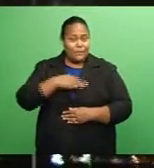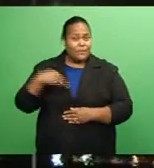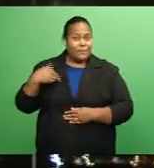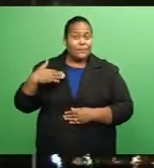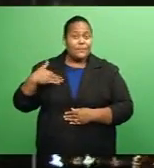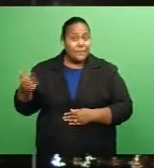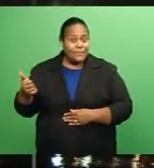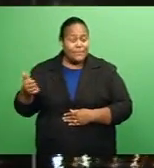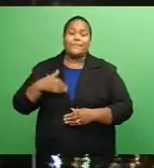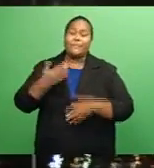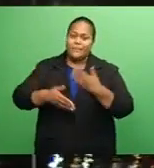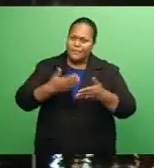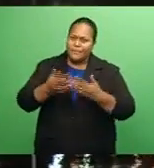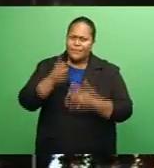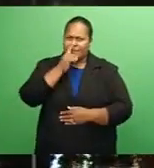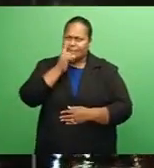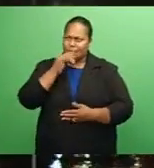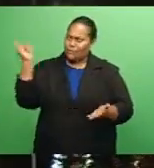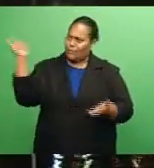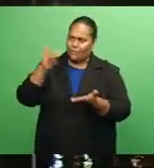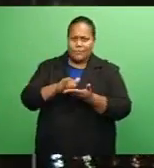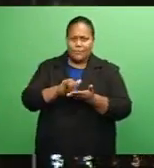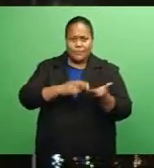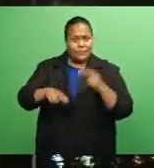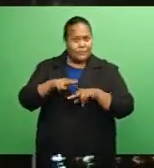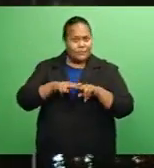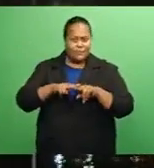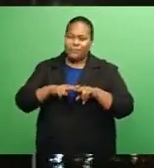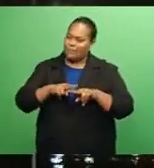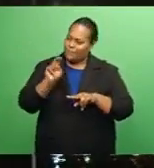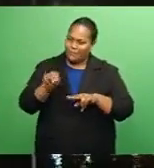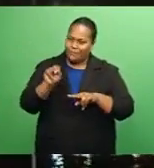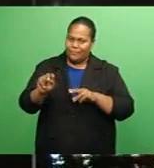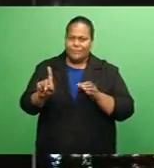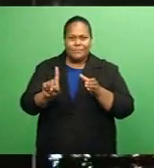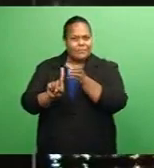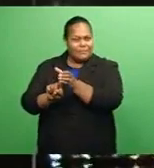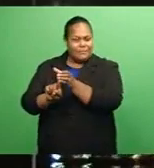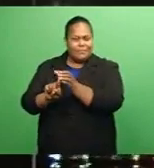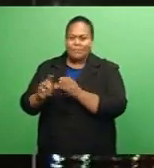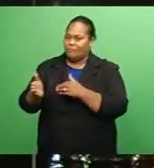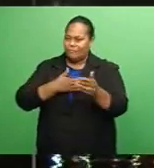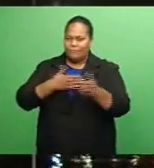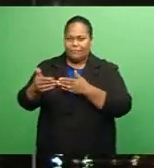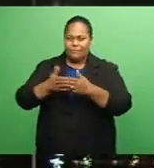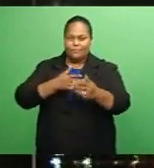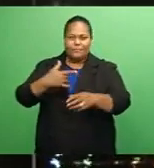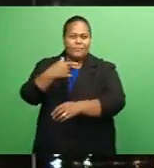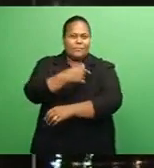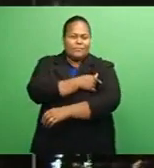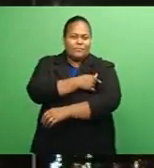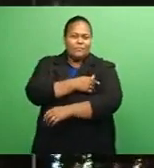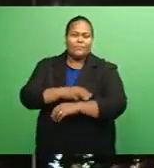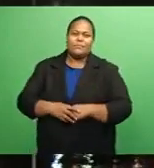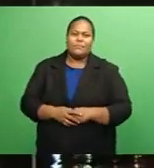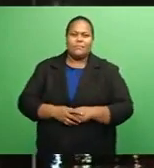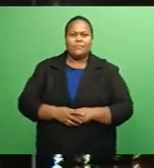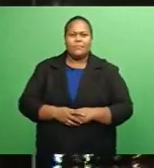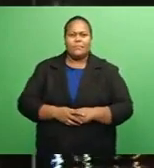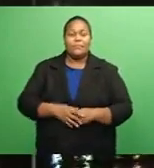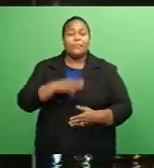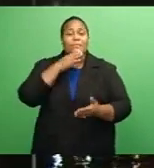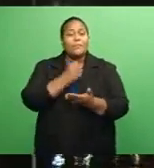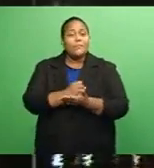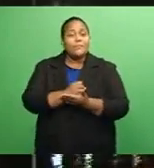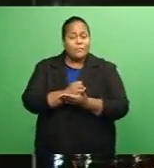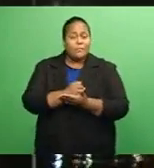says people coming to Fiji will still need to be quarantined even after they've received the COVID-19 jab. This has been confirmed